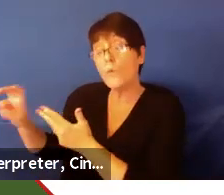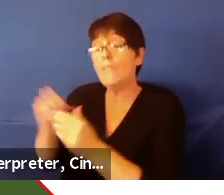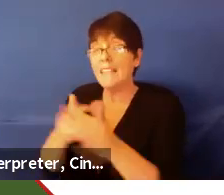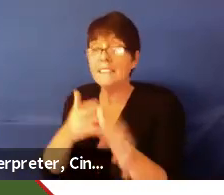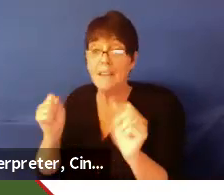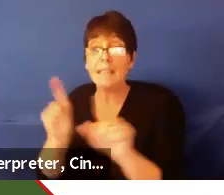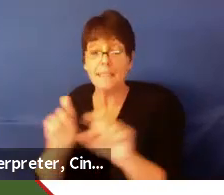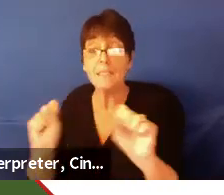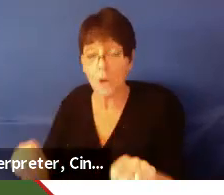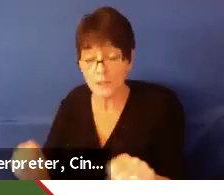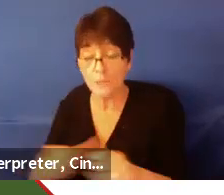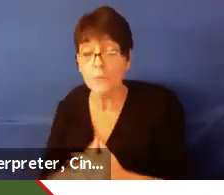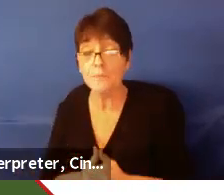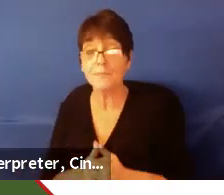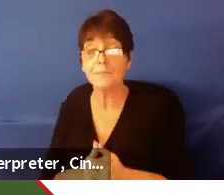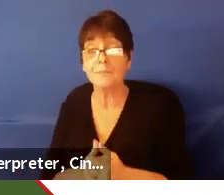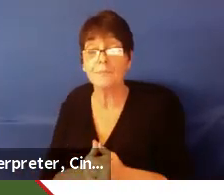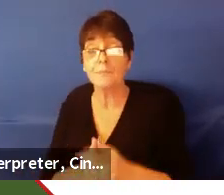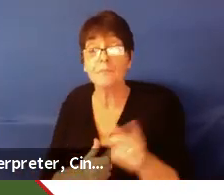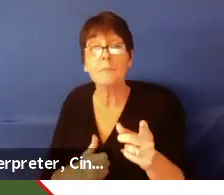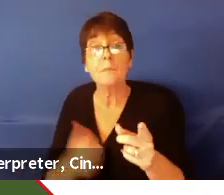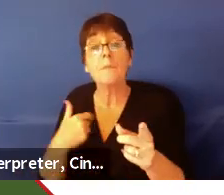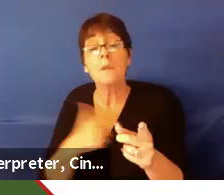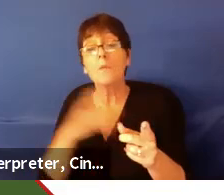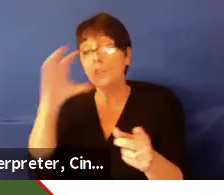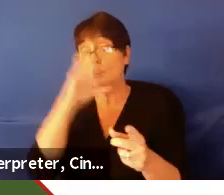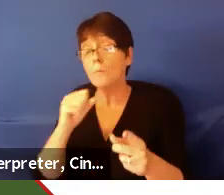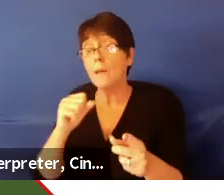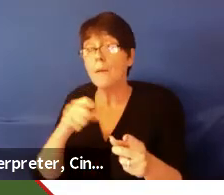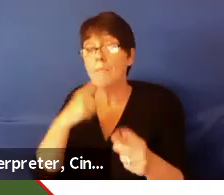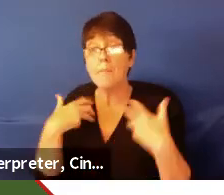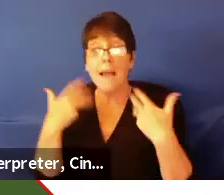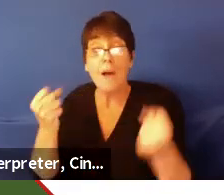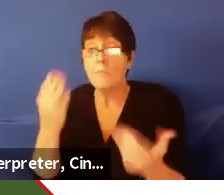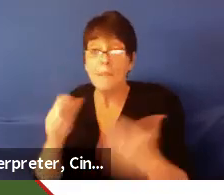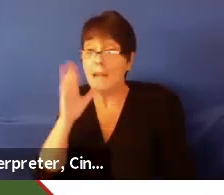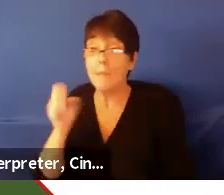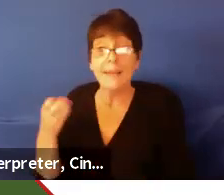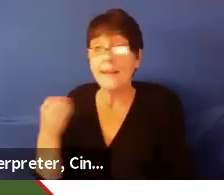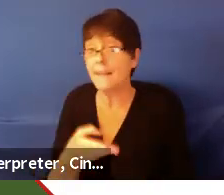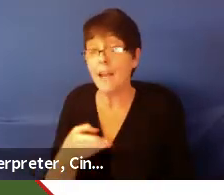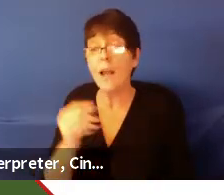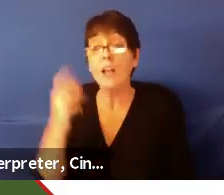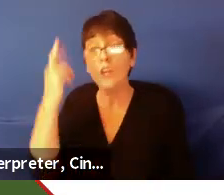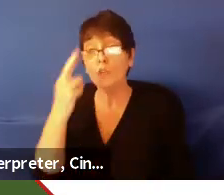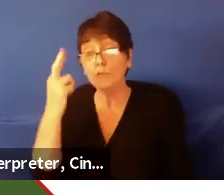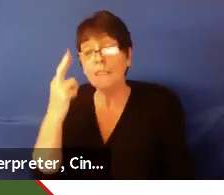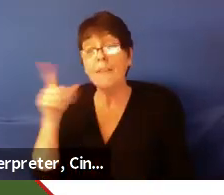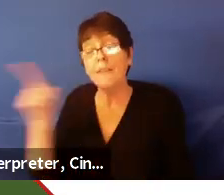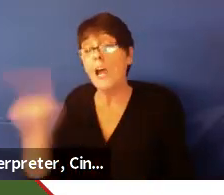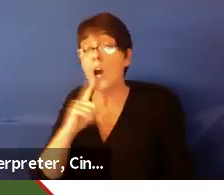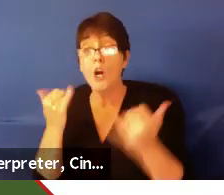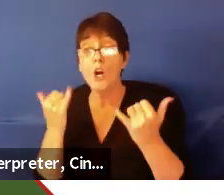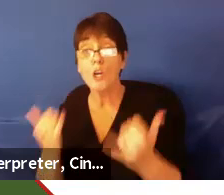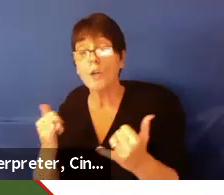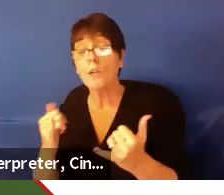possible. We pretty much assume that public health may not be present, and the reason is because they are trying to